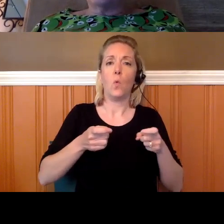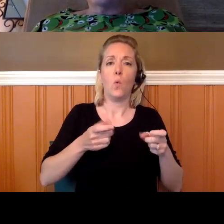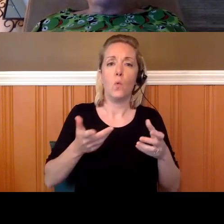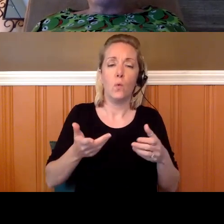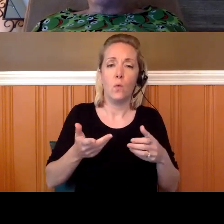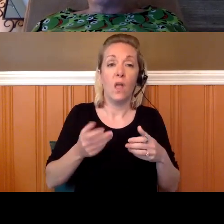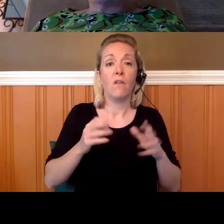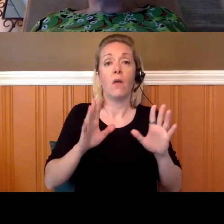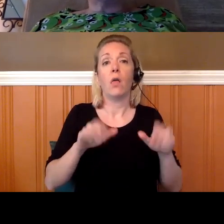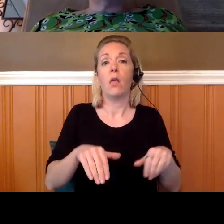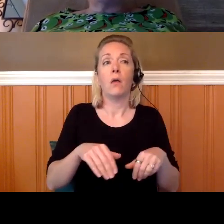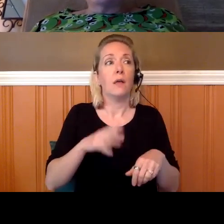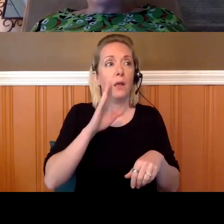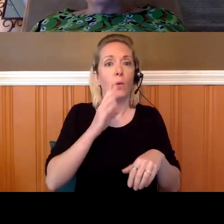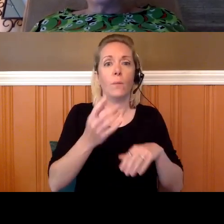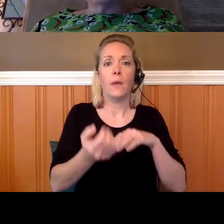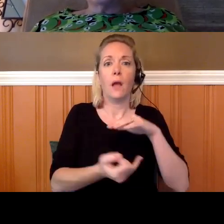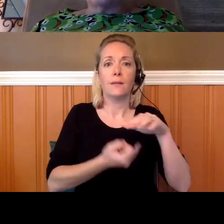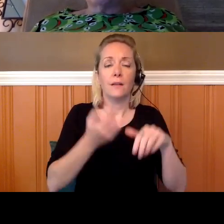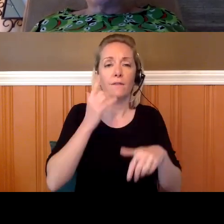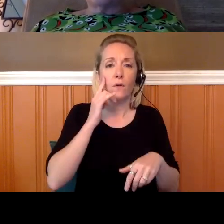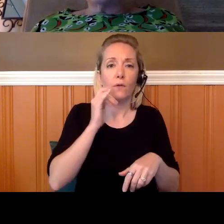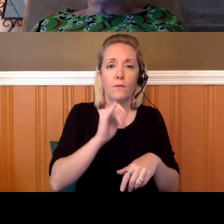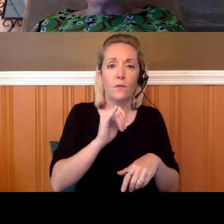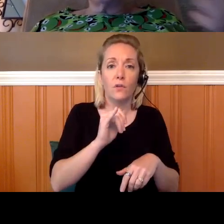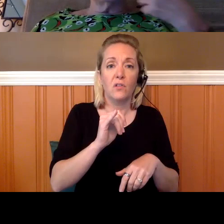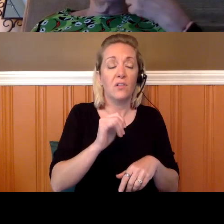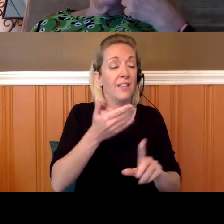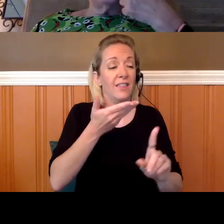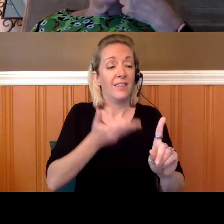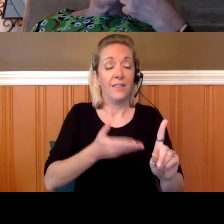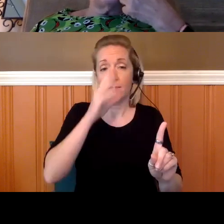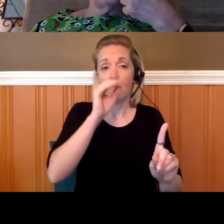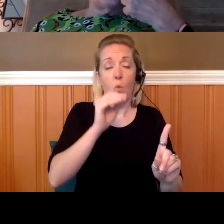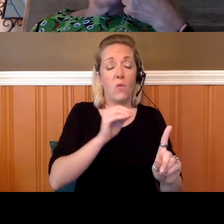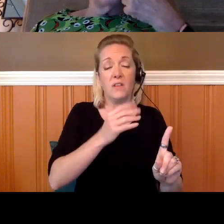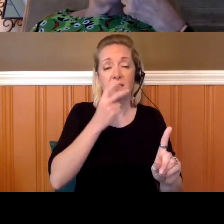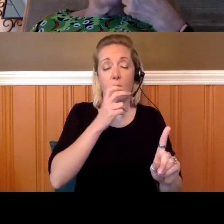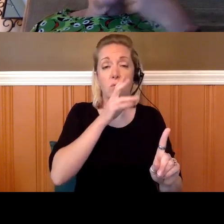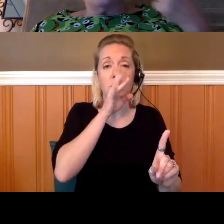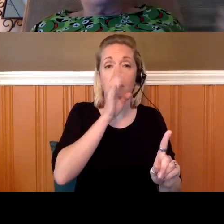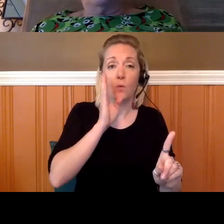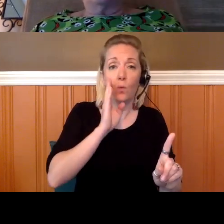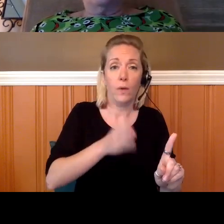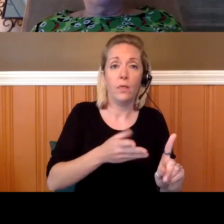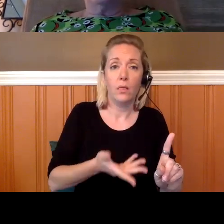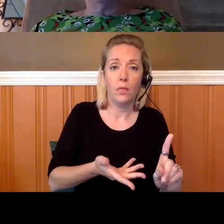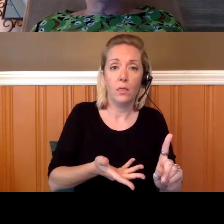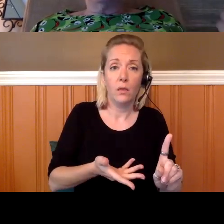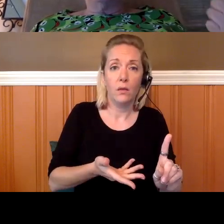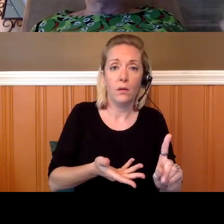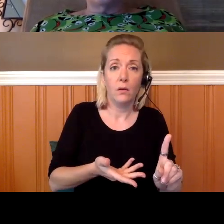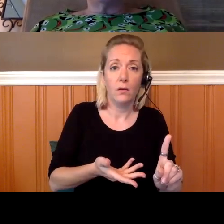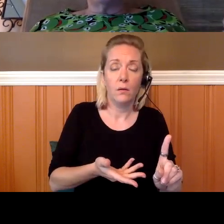him to a life of isolation. Speech is probably not going to be an option for him if he's not making any sounds at